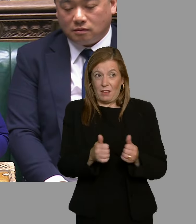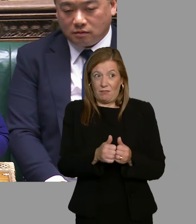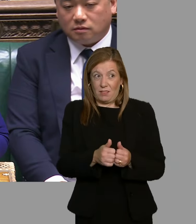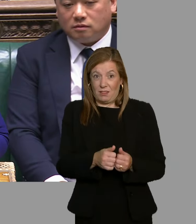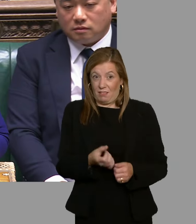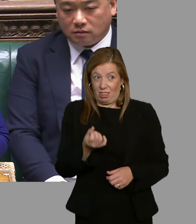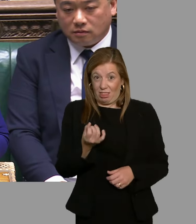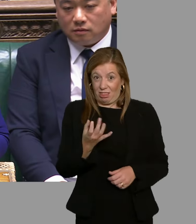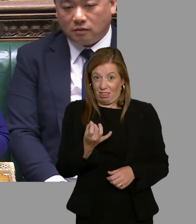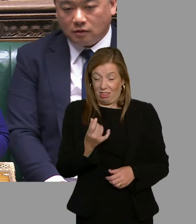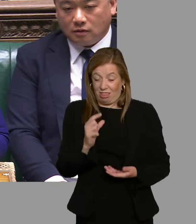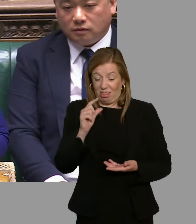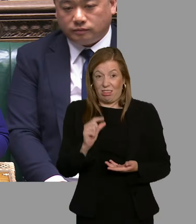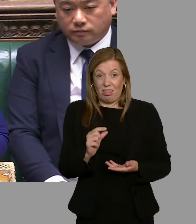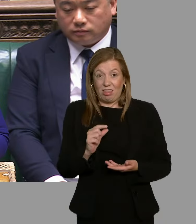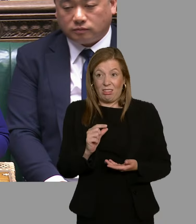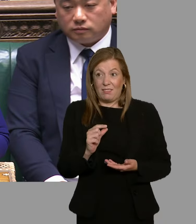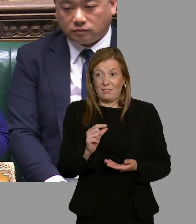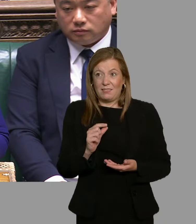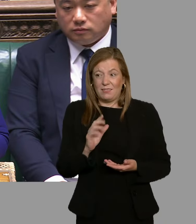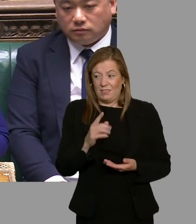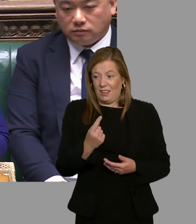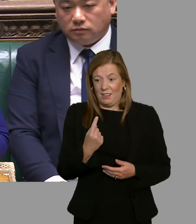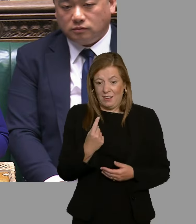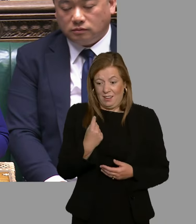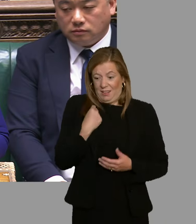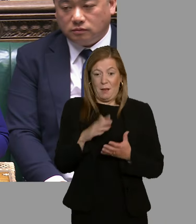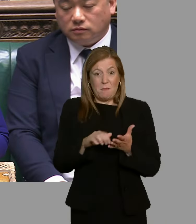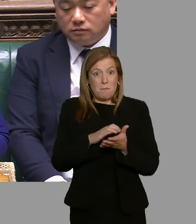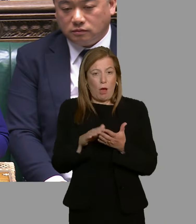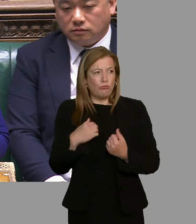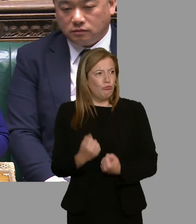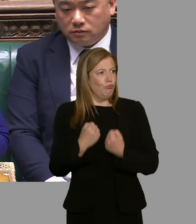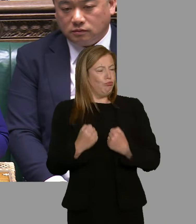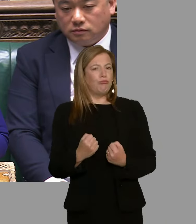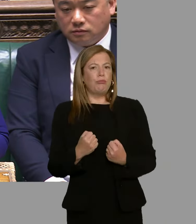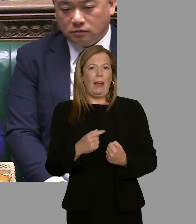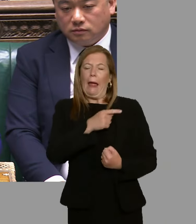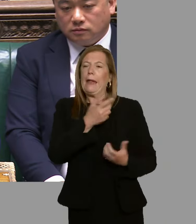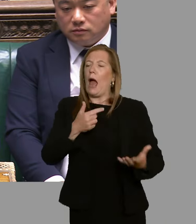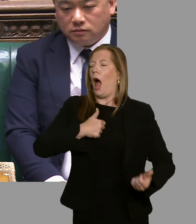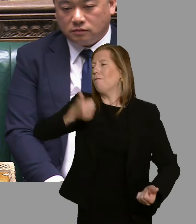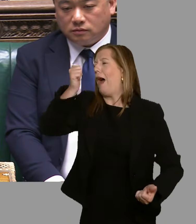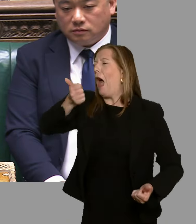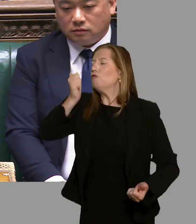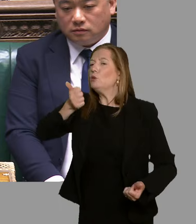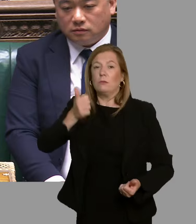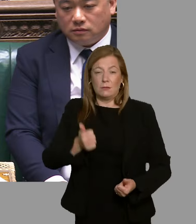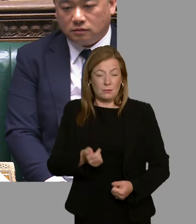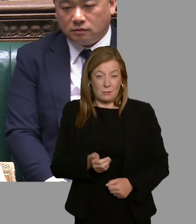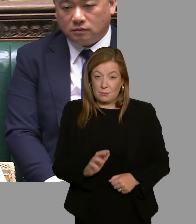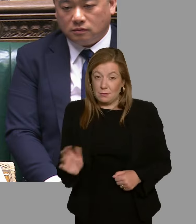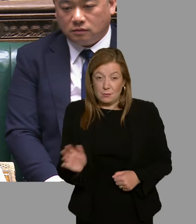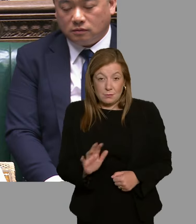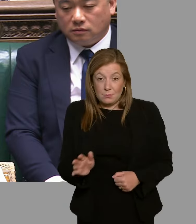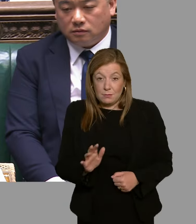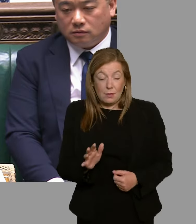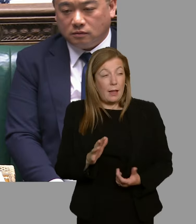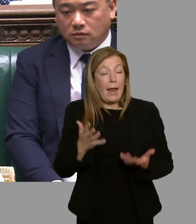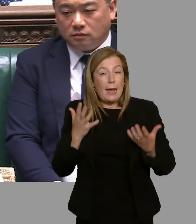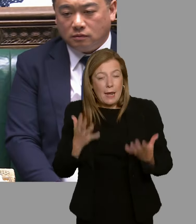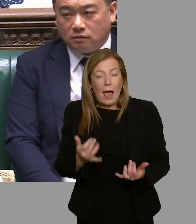March. He should not over-egg the pudding. Let's talk about how things are getting worse now. In every month of this year,